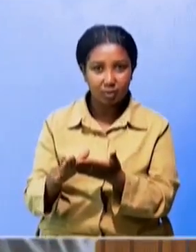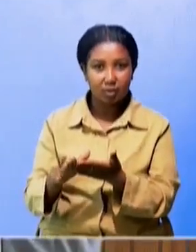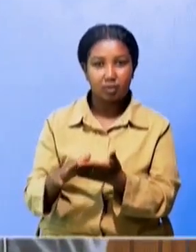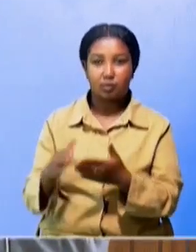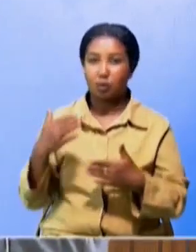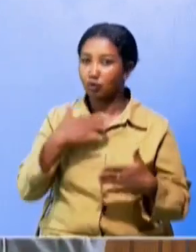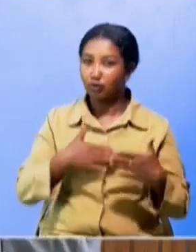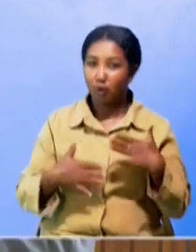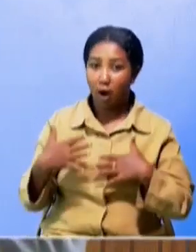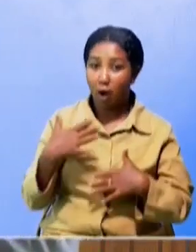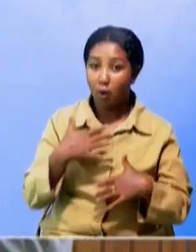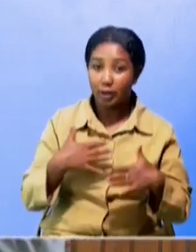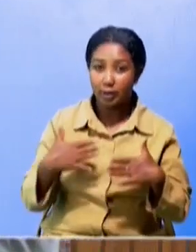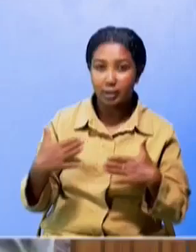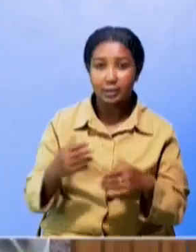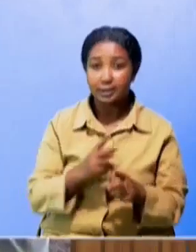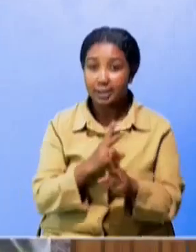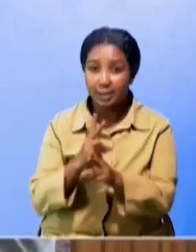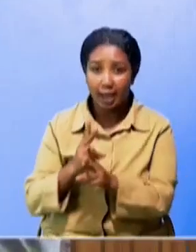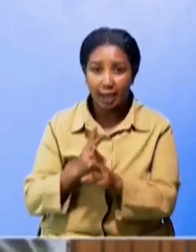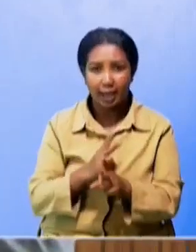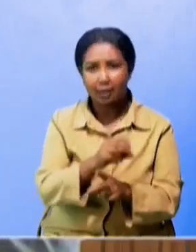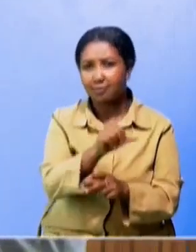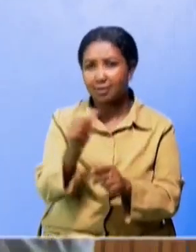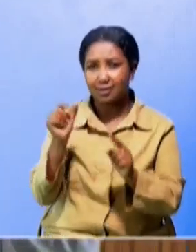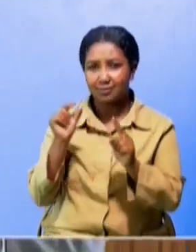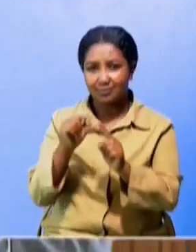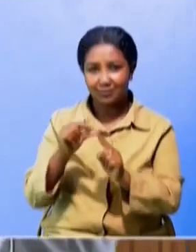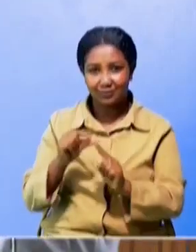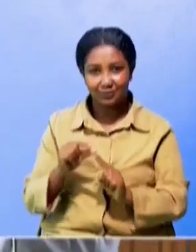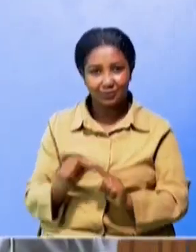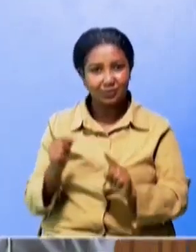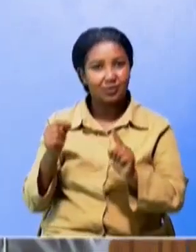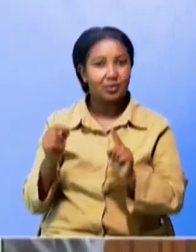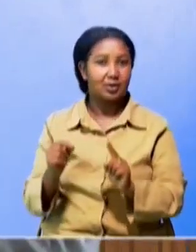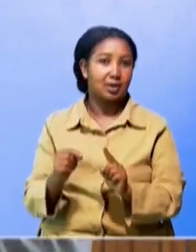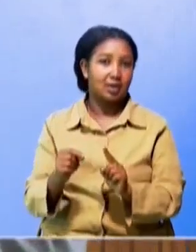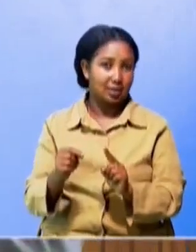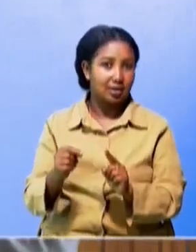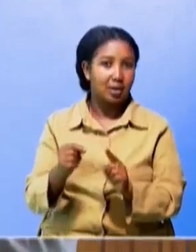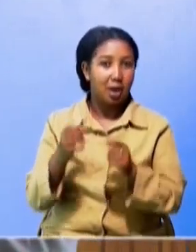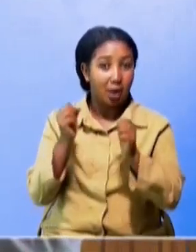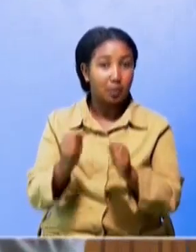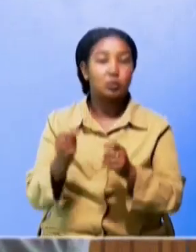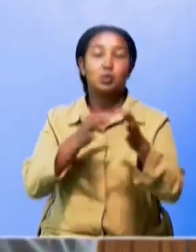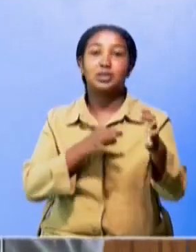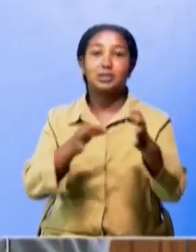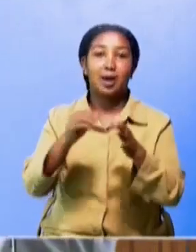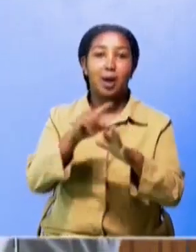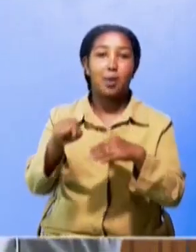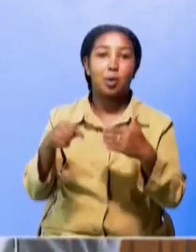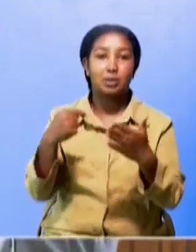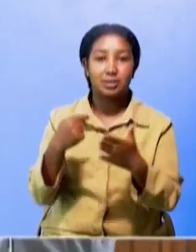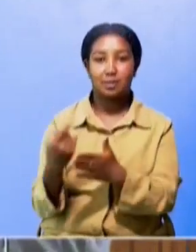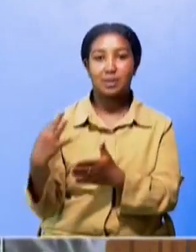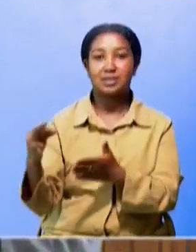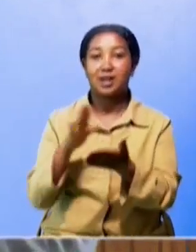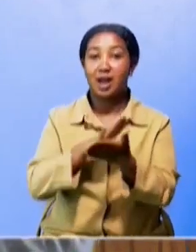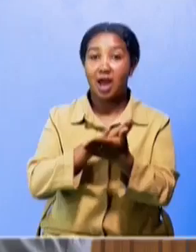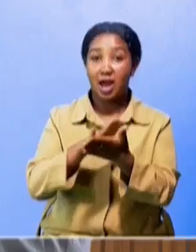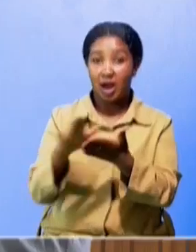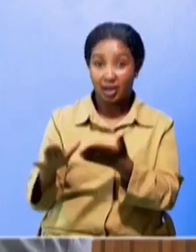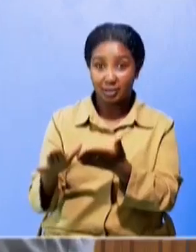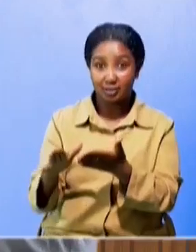shower, take care, and some other vocabulary words that are able to describe about this personal hygiene were our